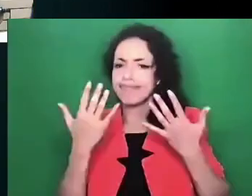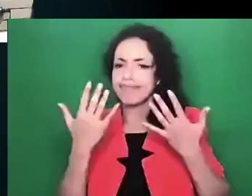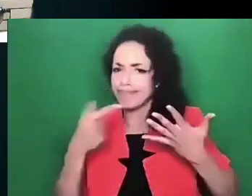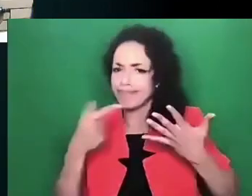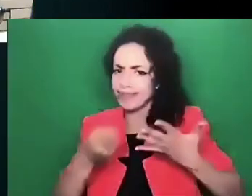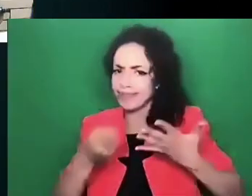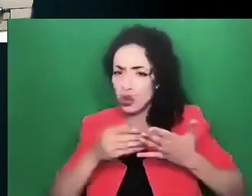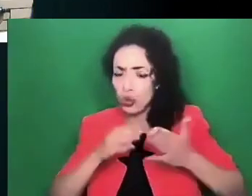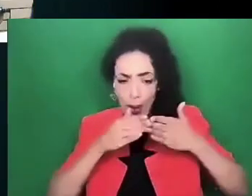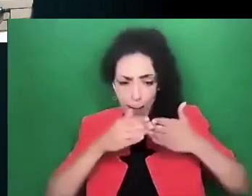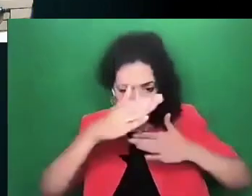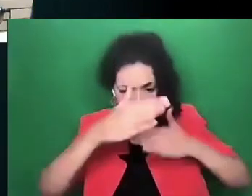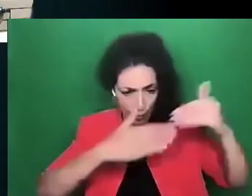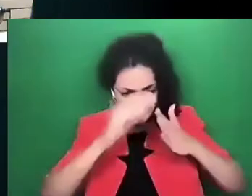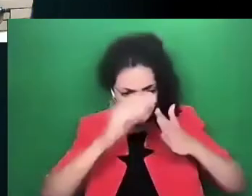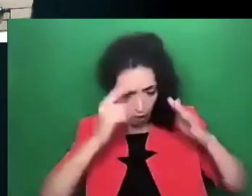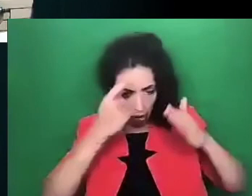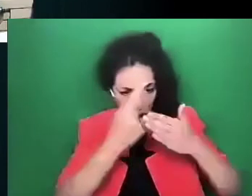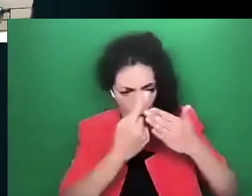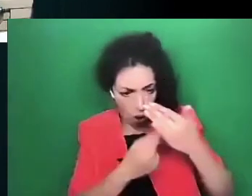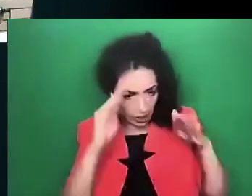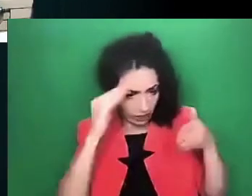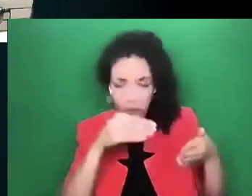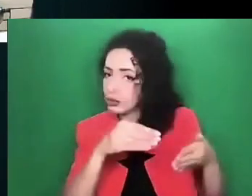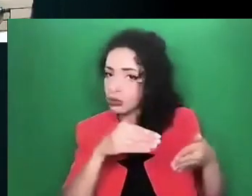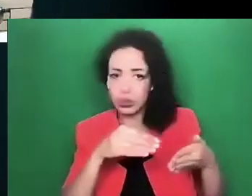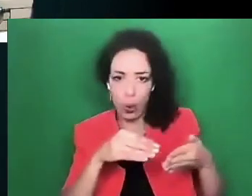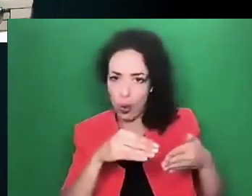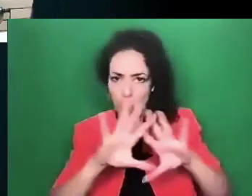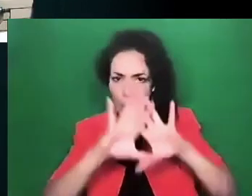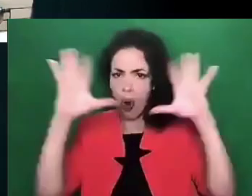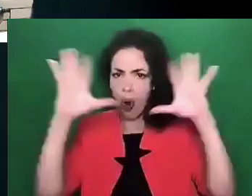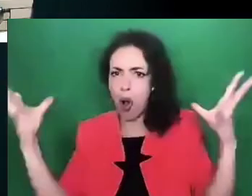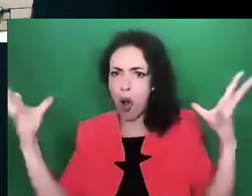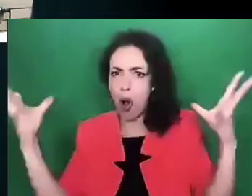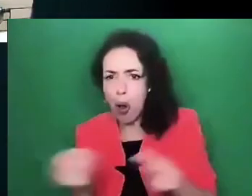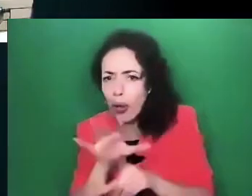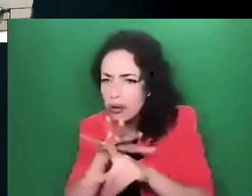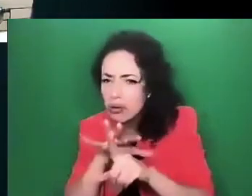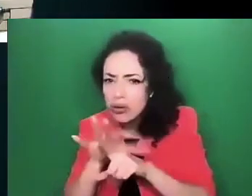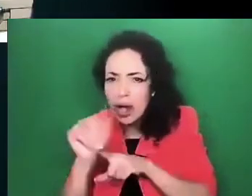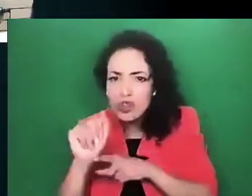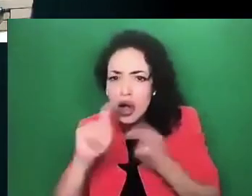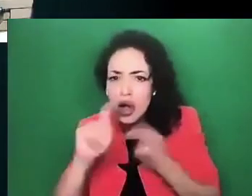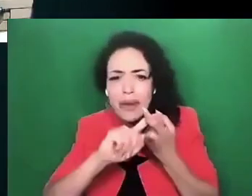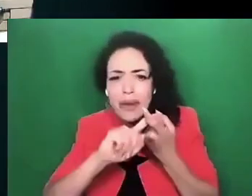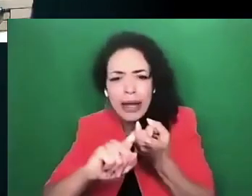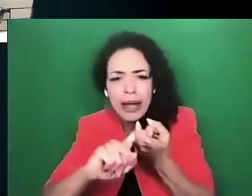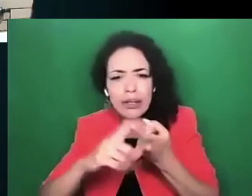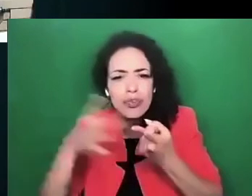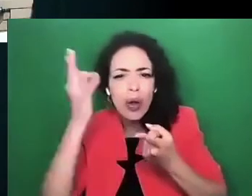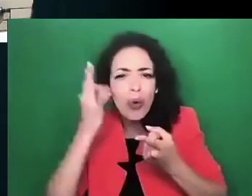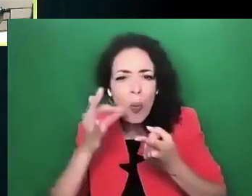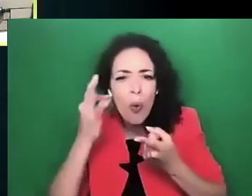but a whole industry, a whole maritime culture. And I'm wondering if you still see that as an